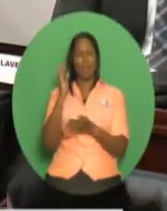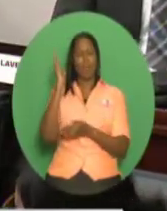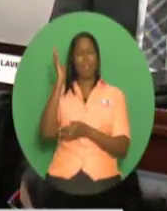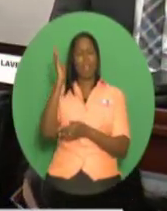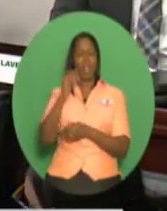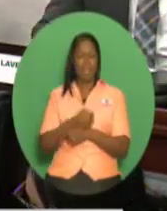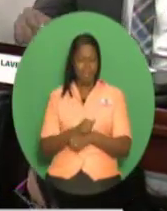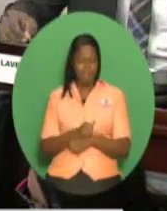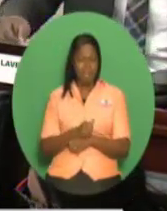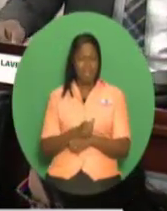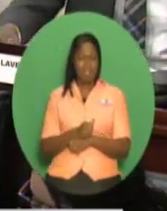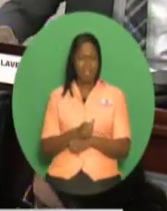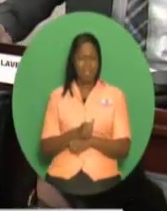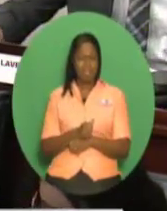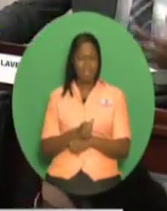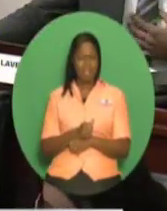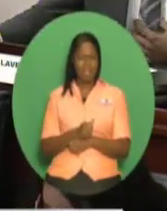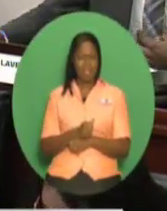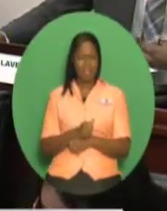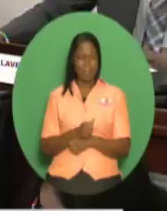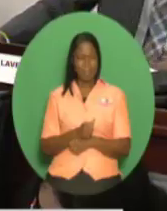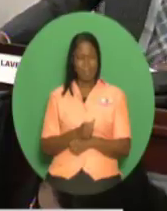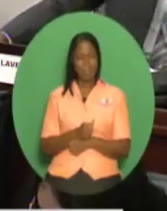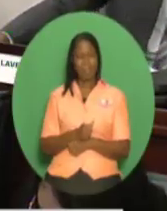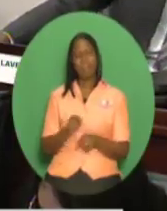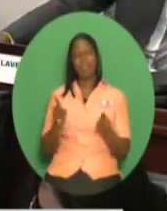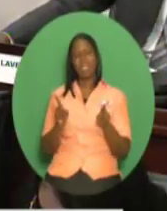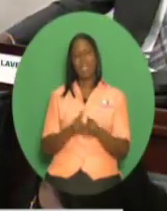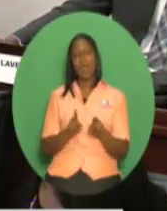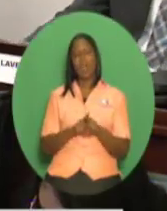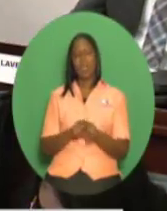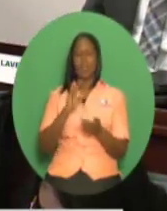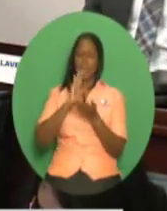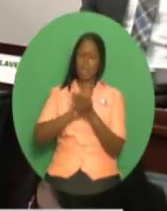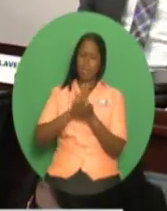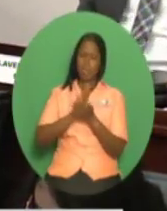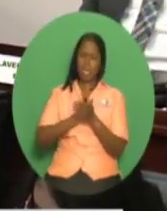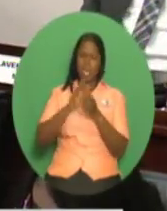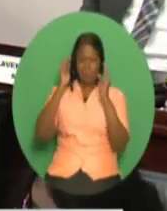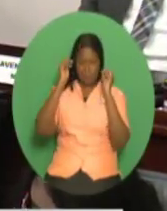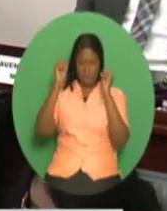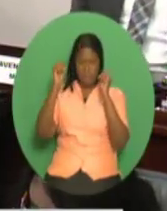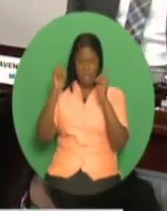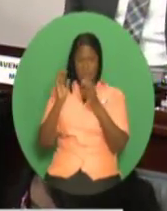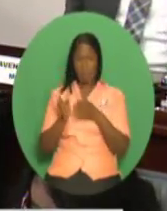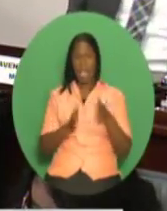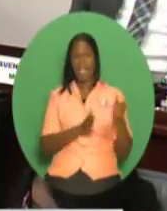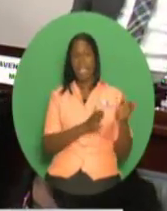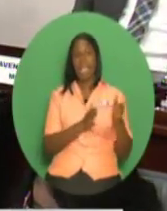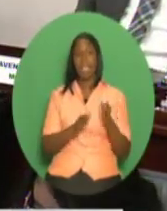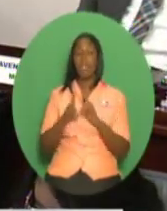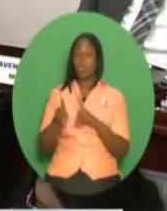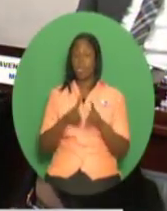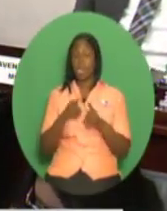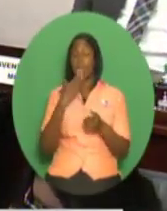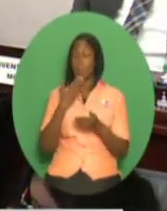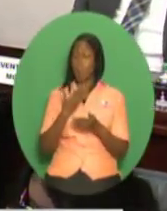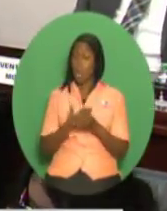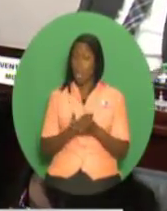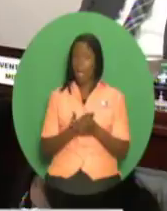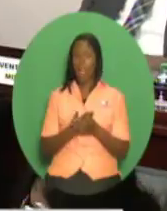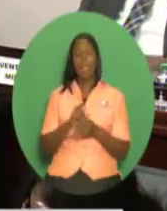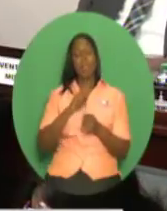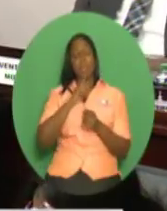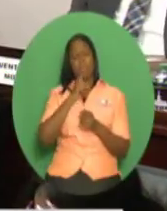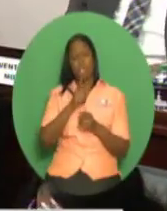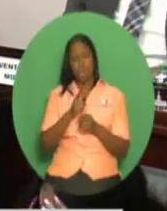My appreciation also goes out to the Minister of Planning, who played no small role in ensuring that we had the type of budget